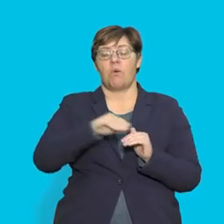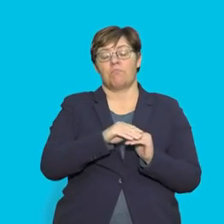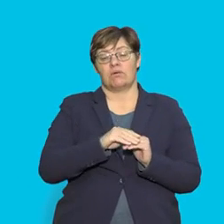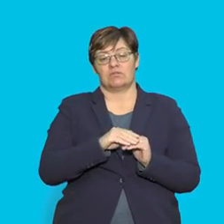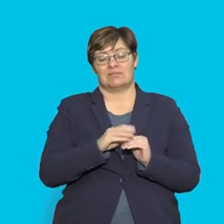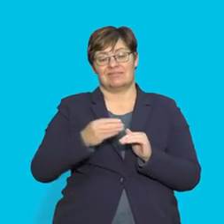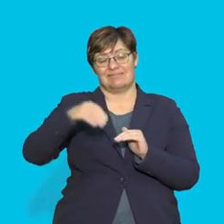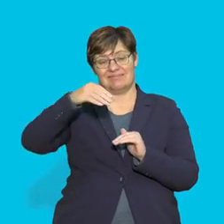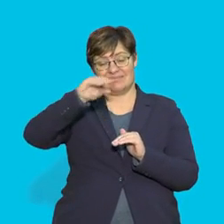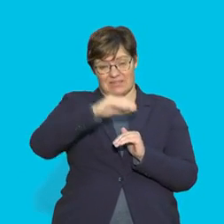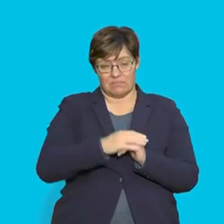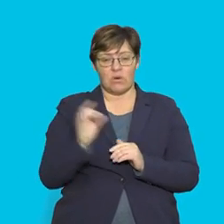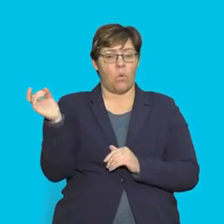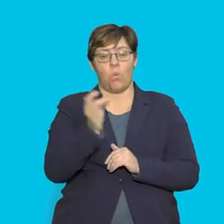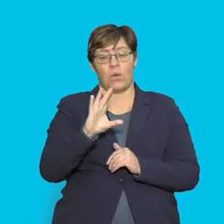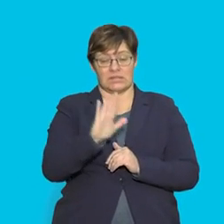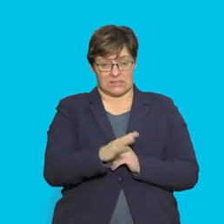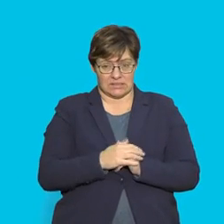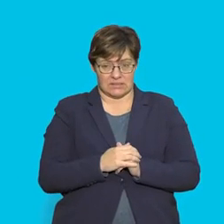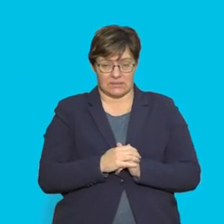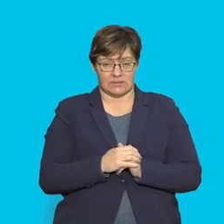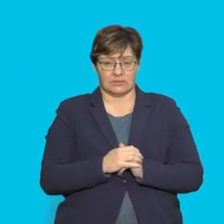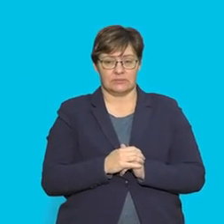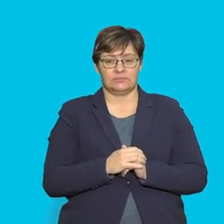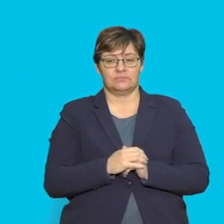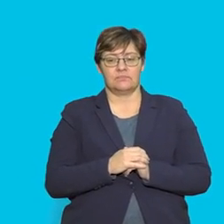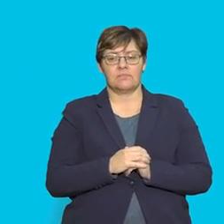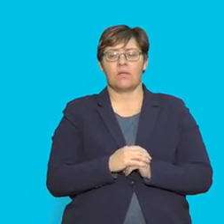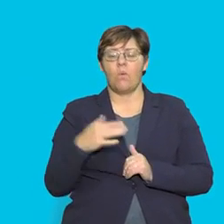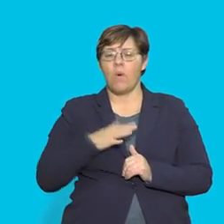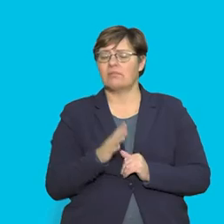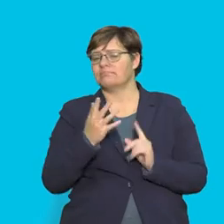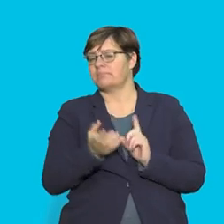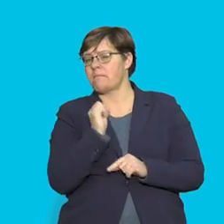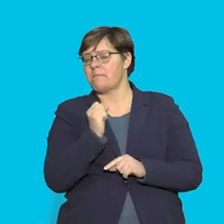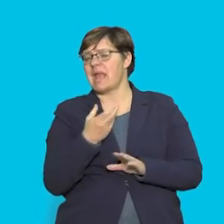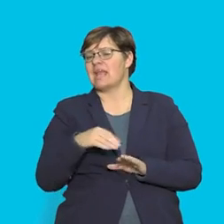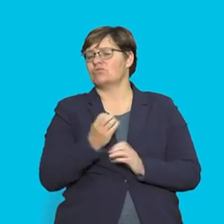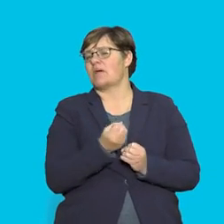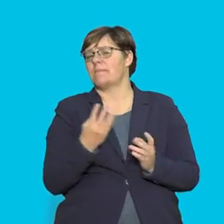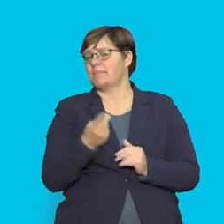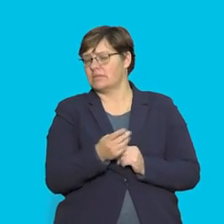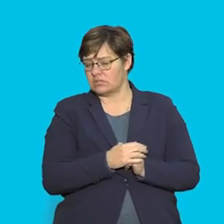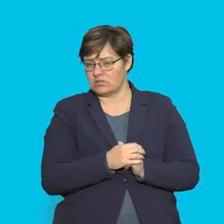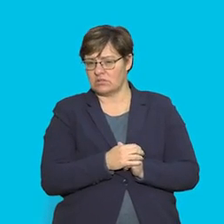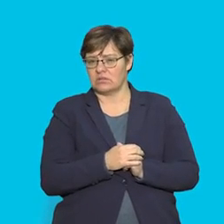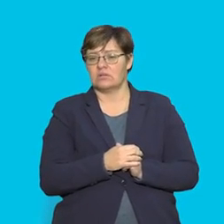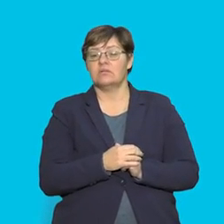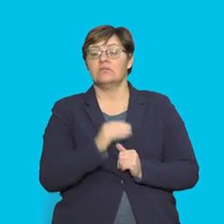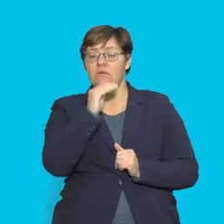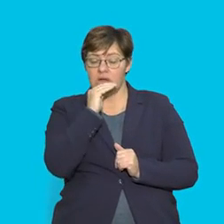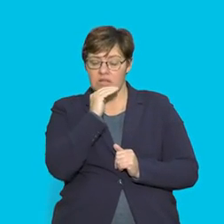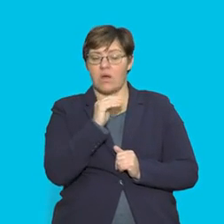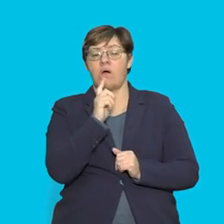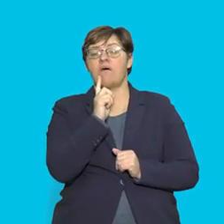using compound interest, because this is a once-off amount that we are trying to find how much it is going to gain interest for.